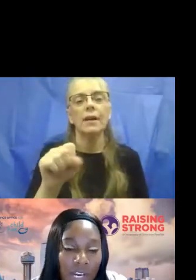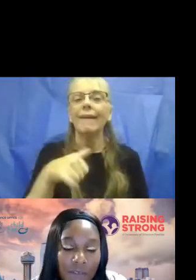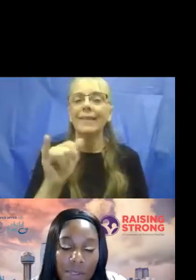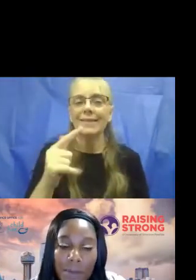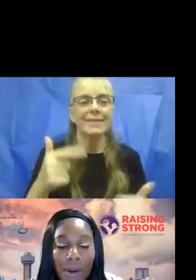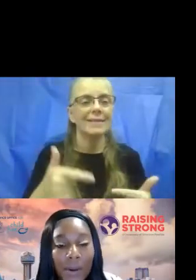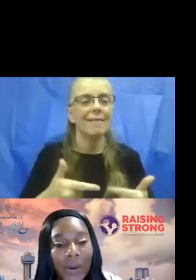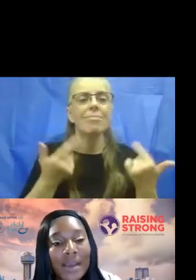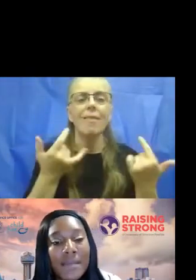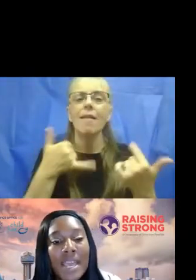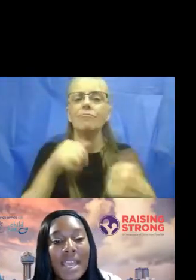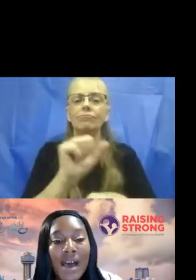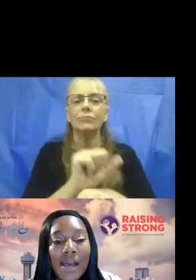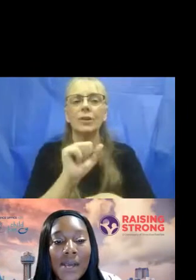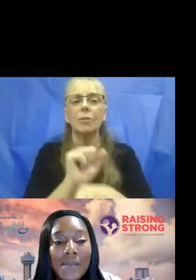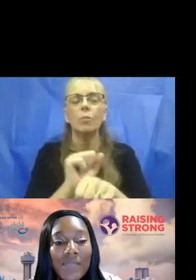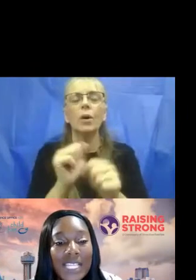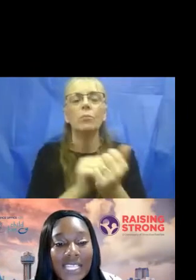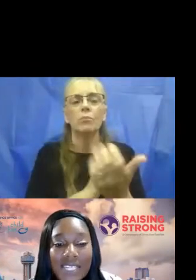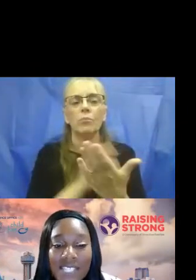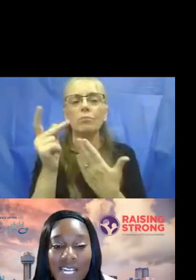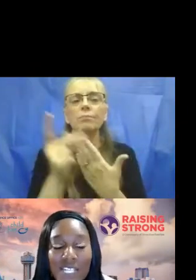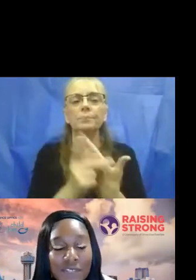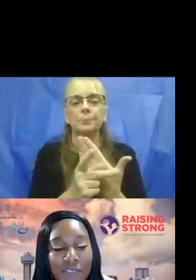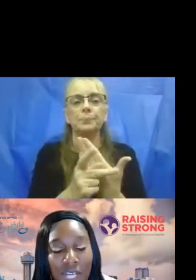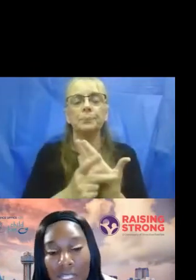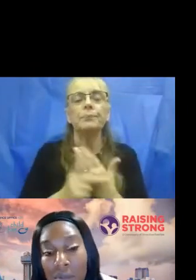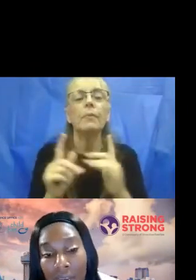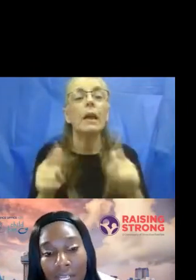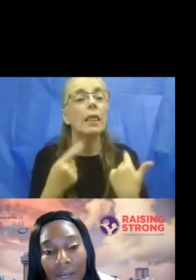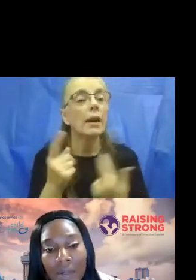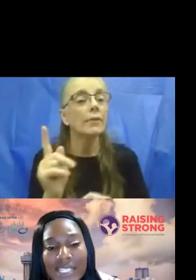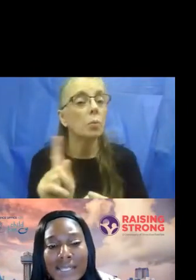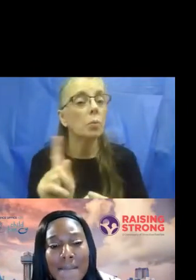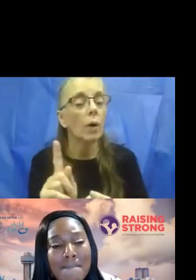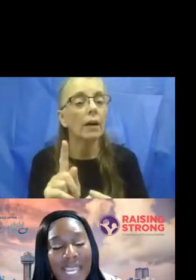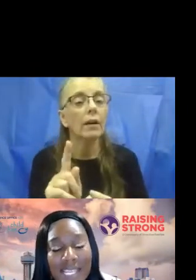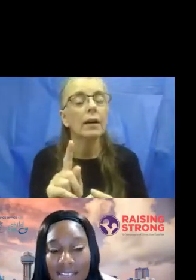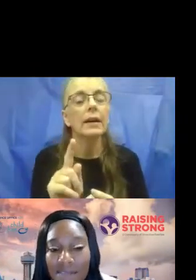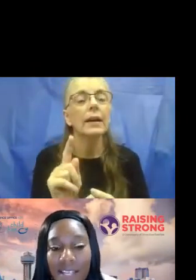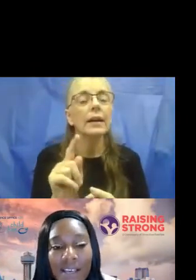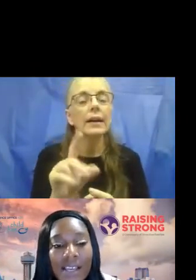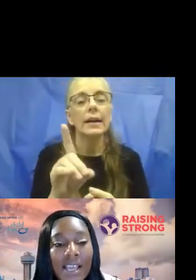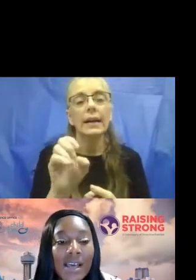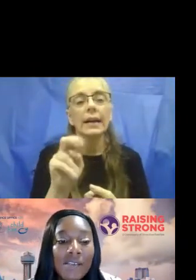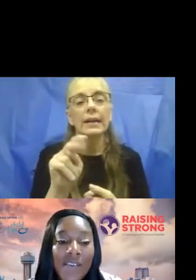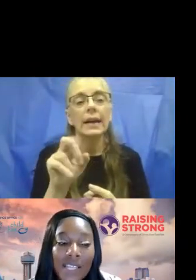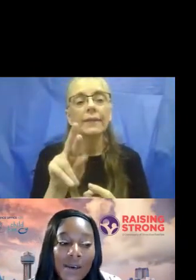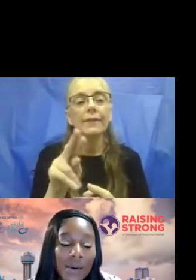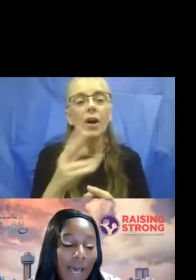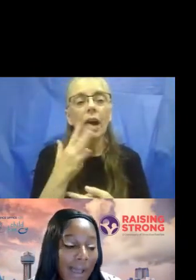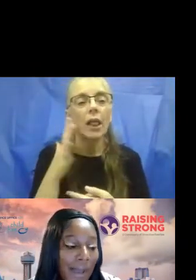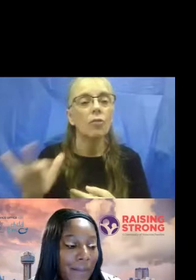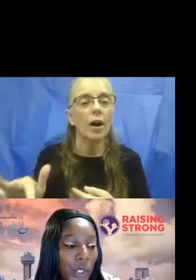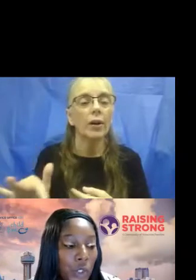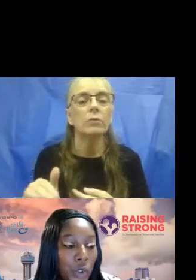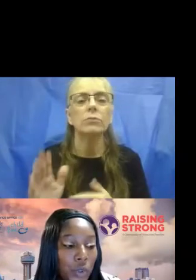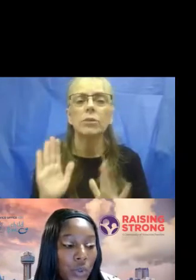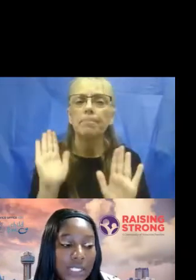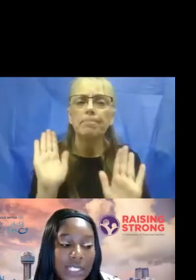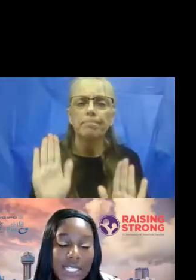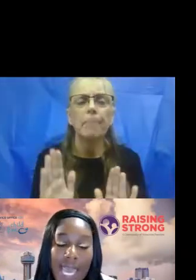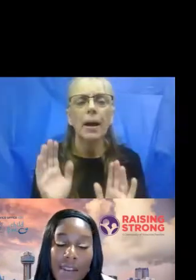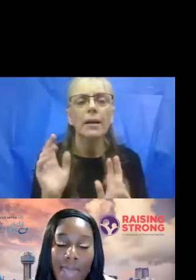great work for the program. He lives there in Denver, Colorado. He's an amazing fellow